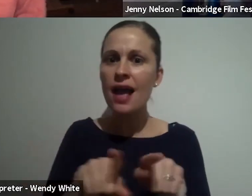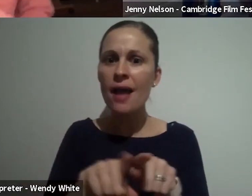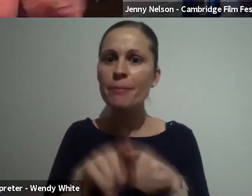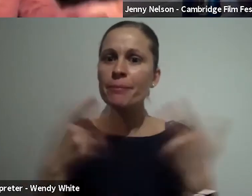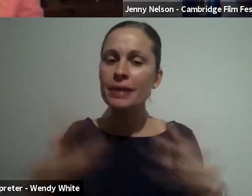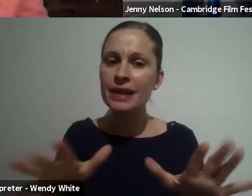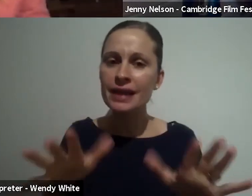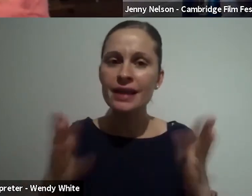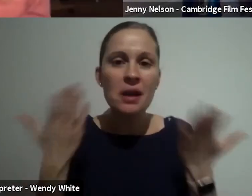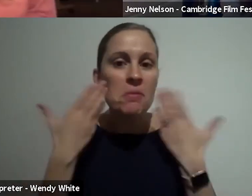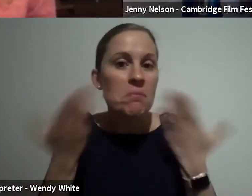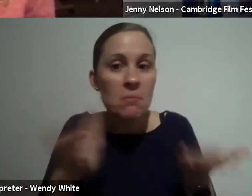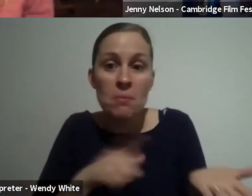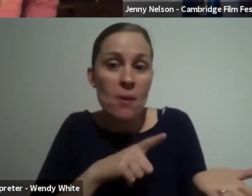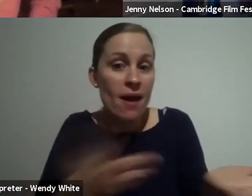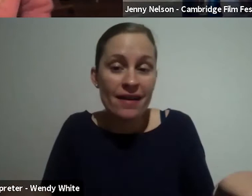I don't know why